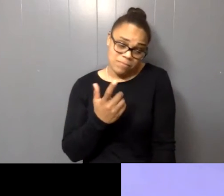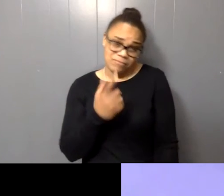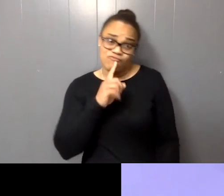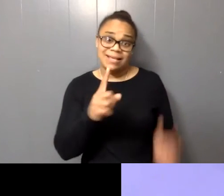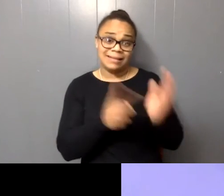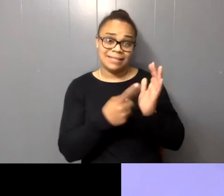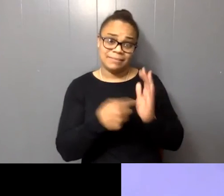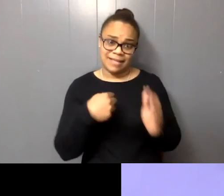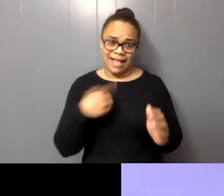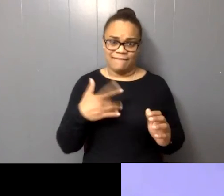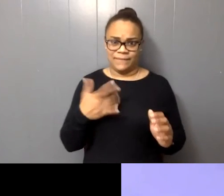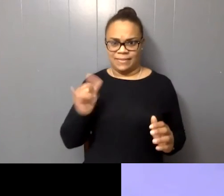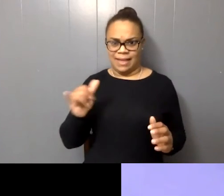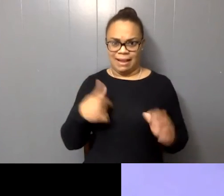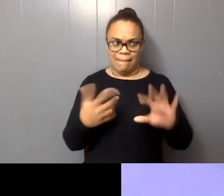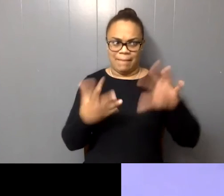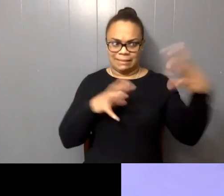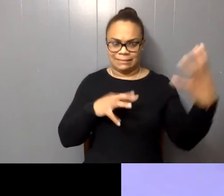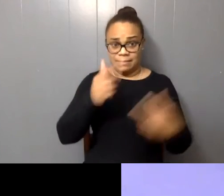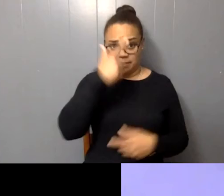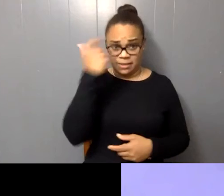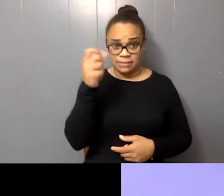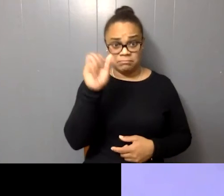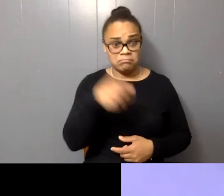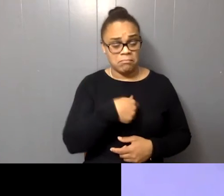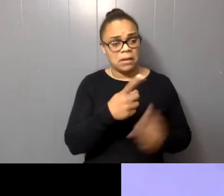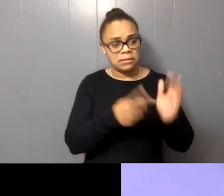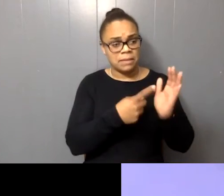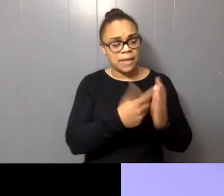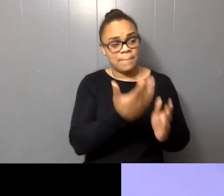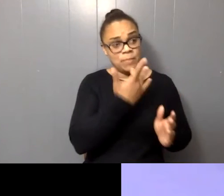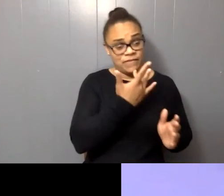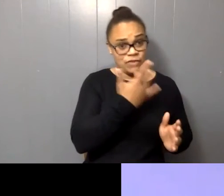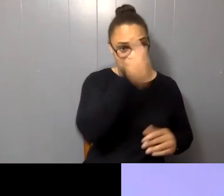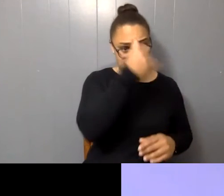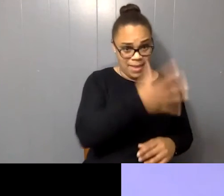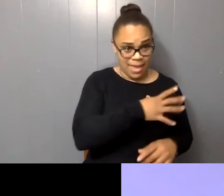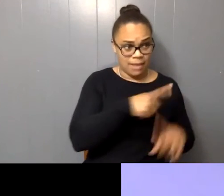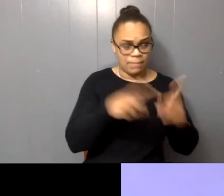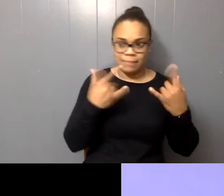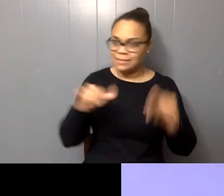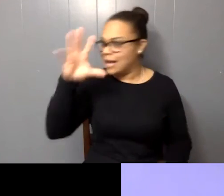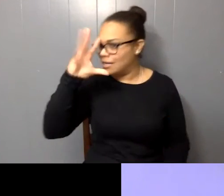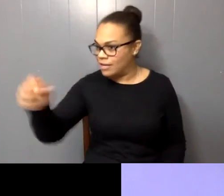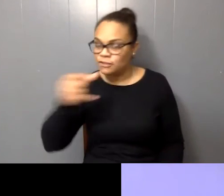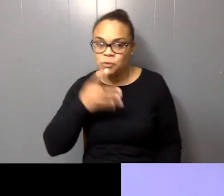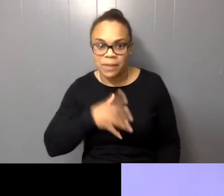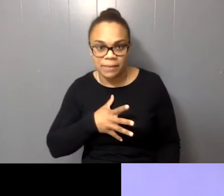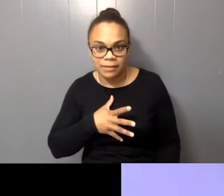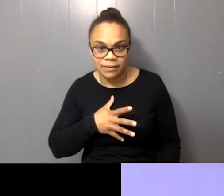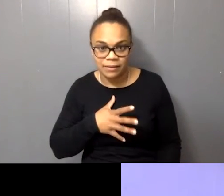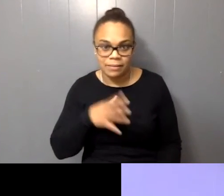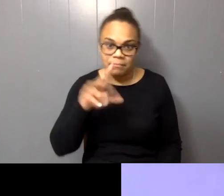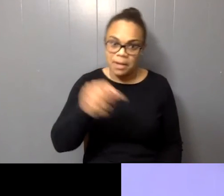have a preference of men, but I'm still absolutely 100% attracted to women, but I just tend to